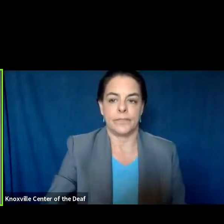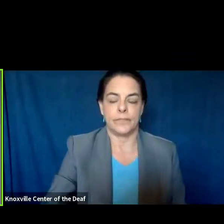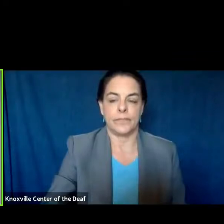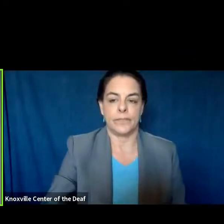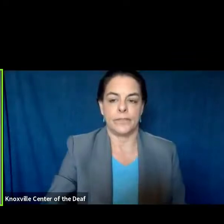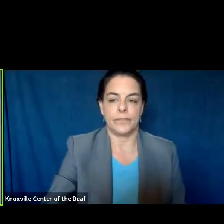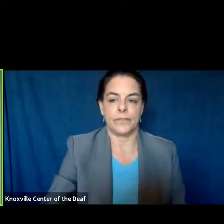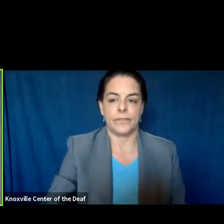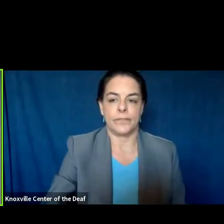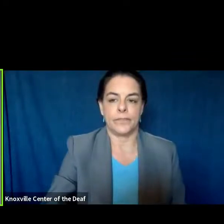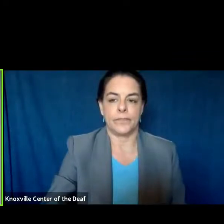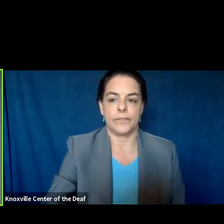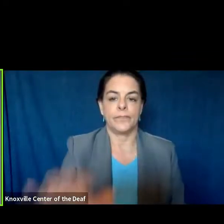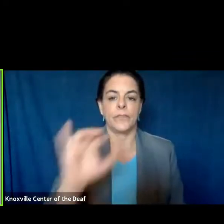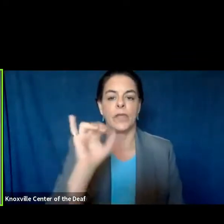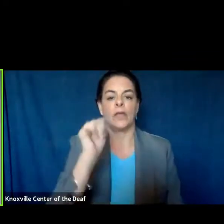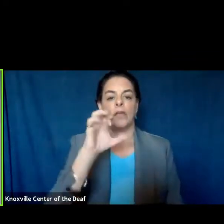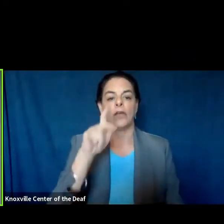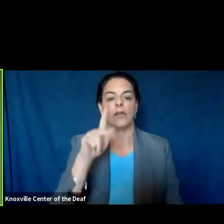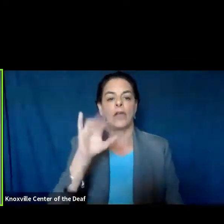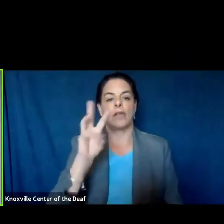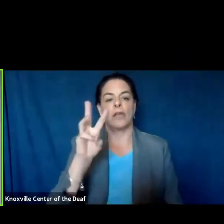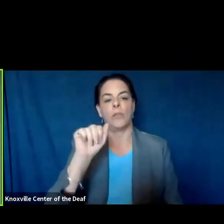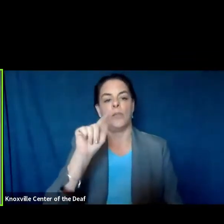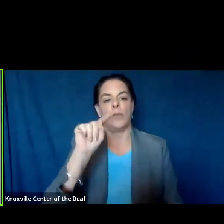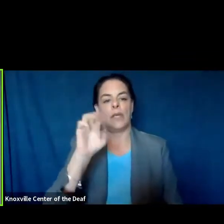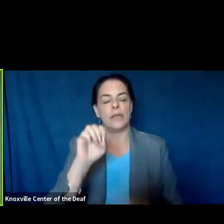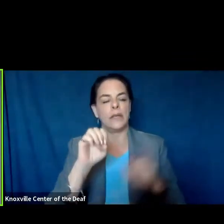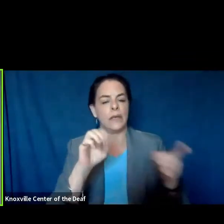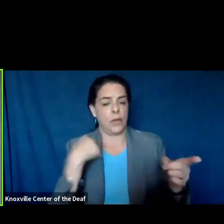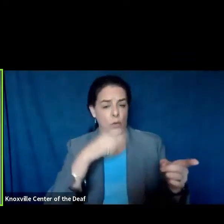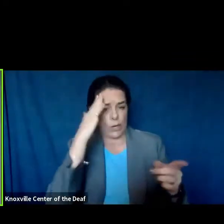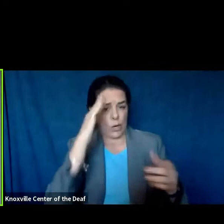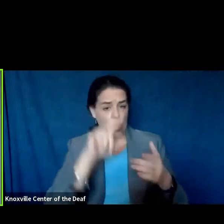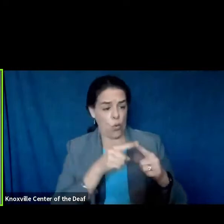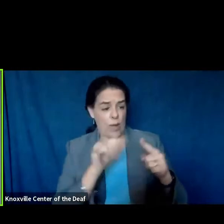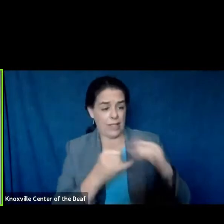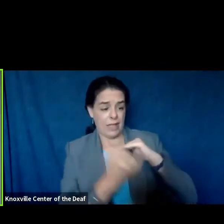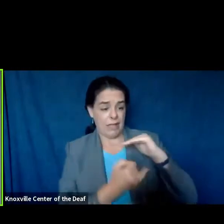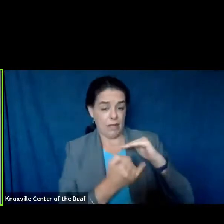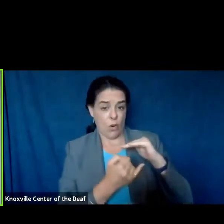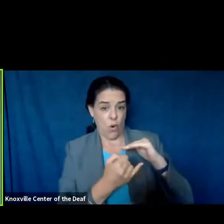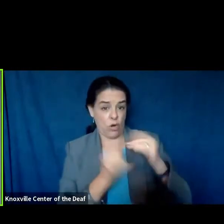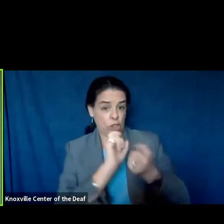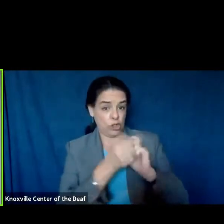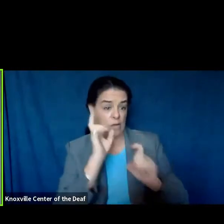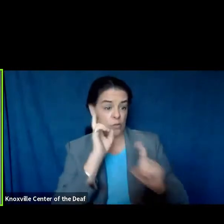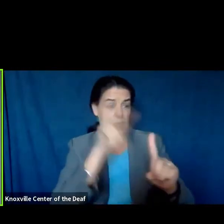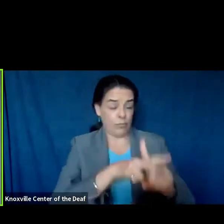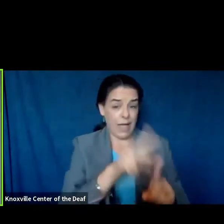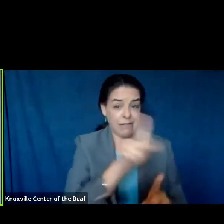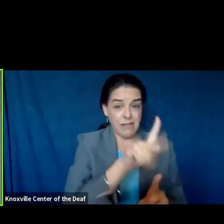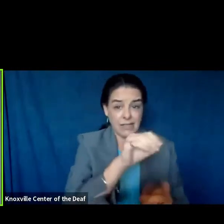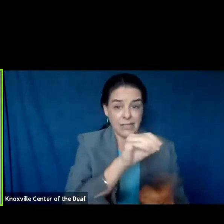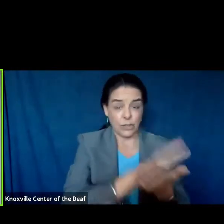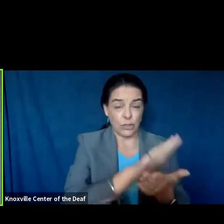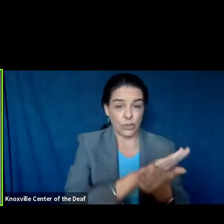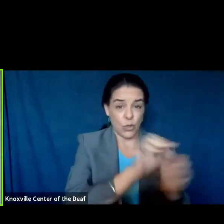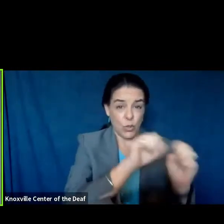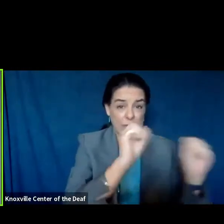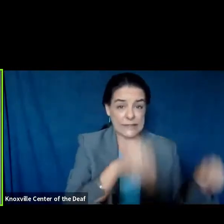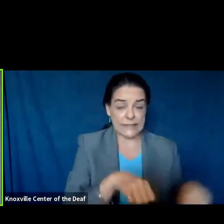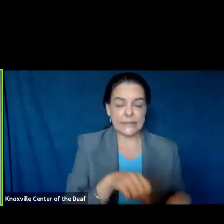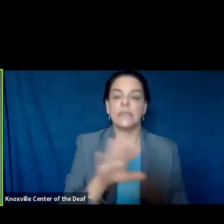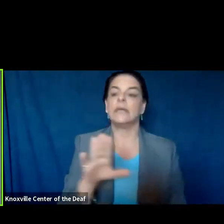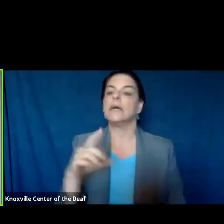From Jeff with WATE, do we know when the quarantine change will apply to the Knox County school system? We're working through that diligently,